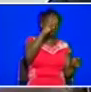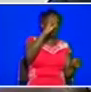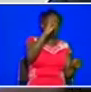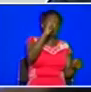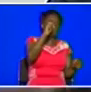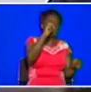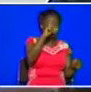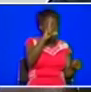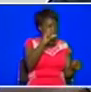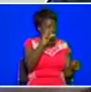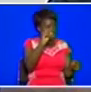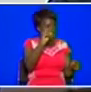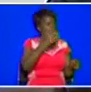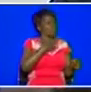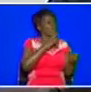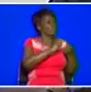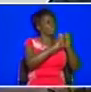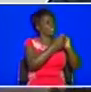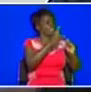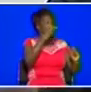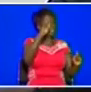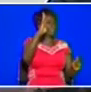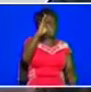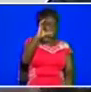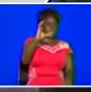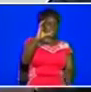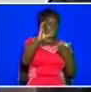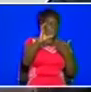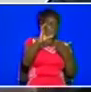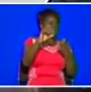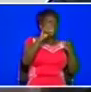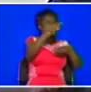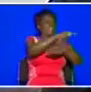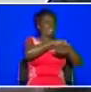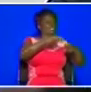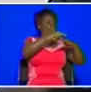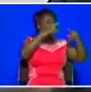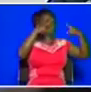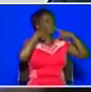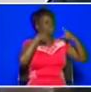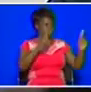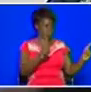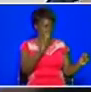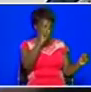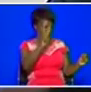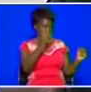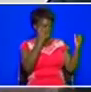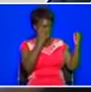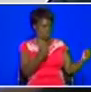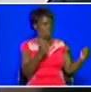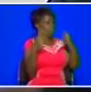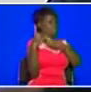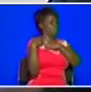others. We are going to transform KBC so that it becomes a national broadcaster given a strong